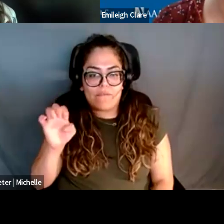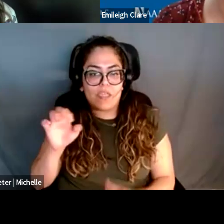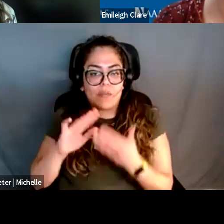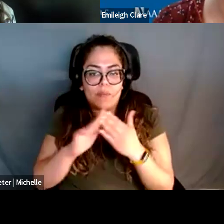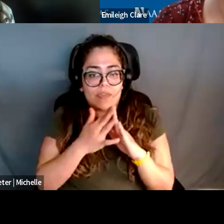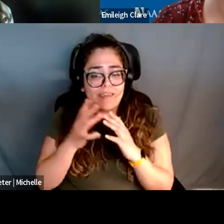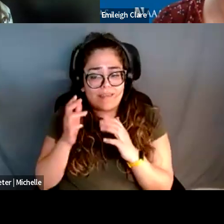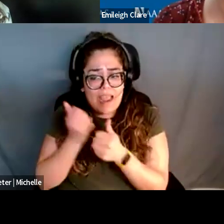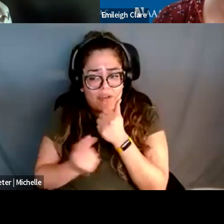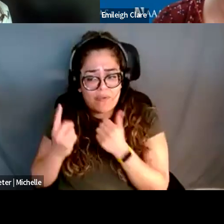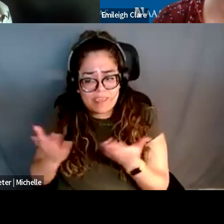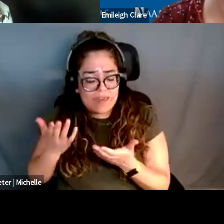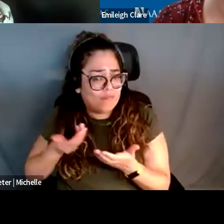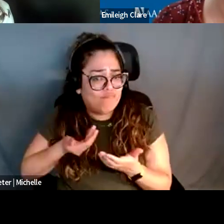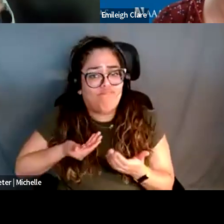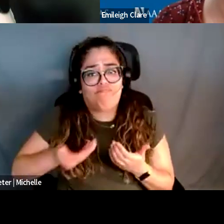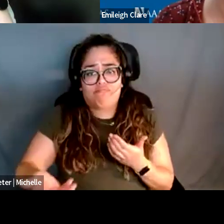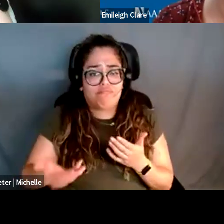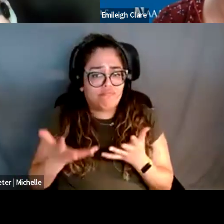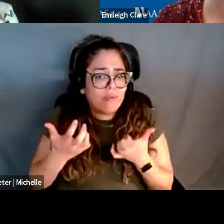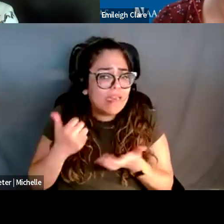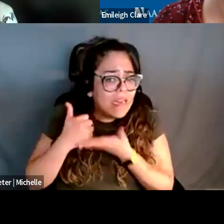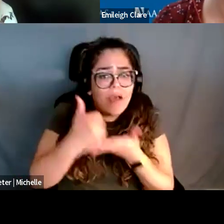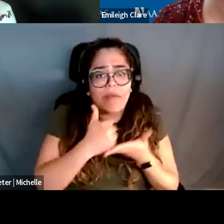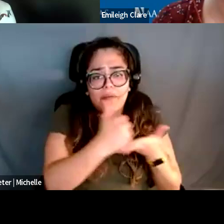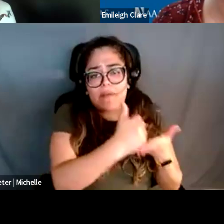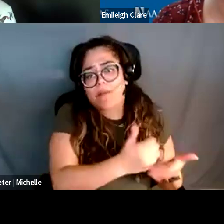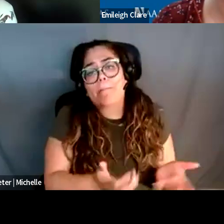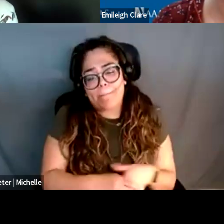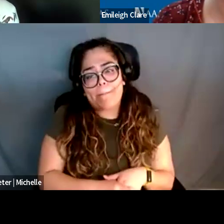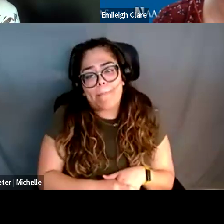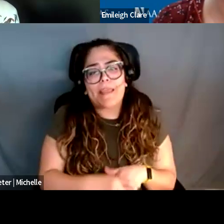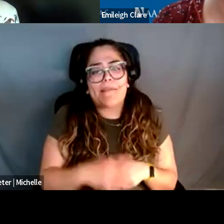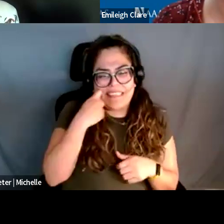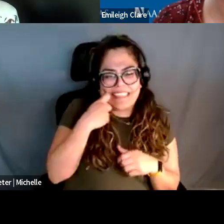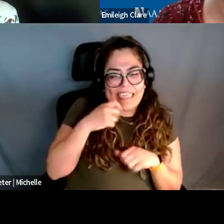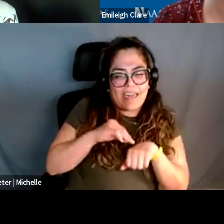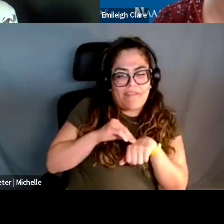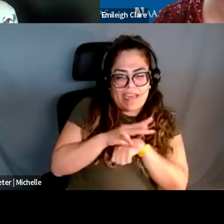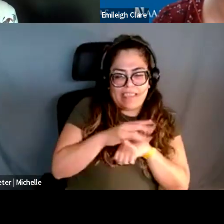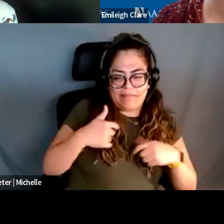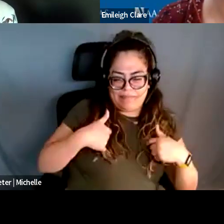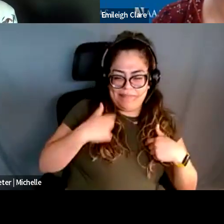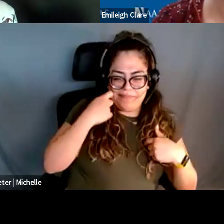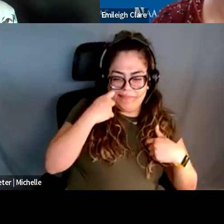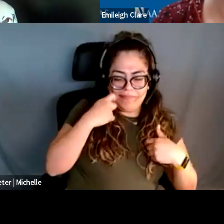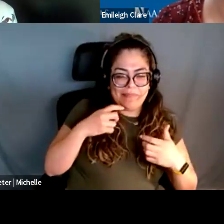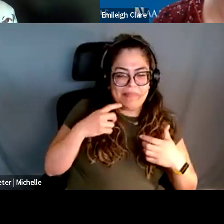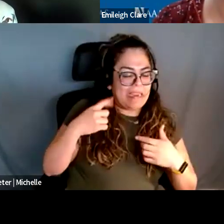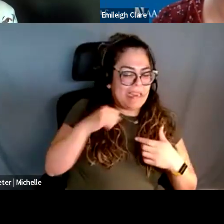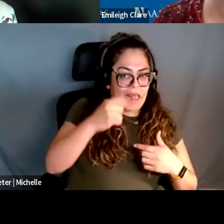others. And a piece of advice that I received recently at a conference that I attended that I hadn't really thought about too